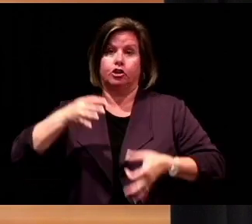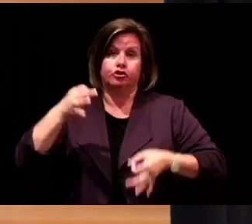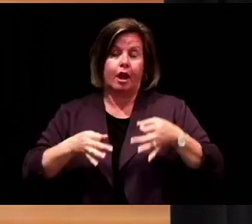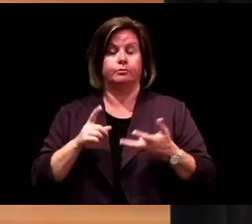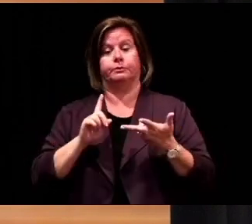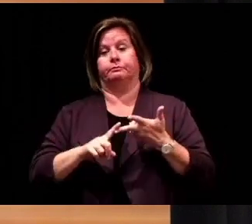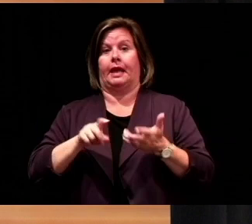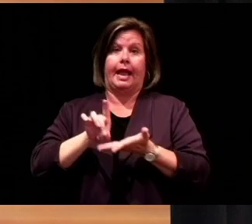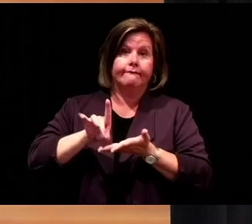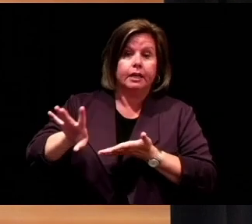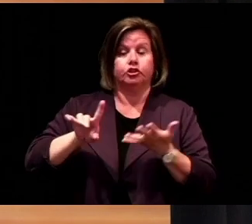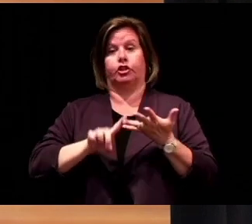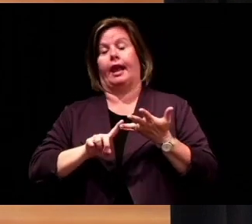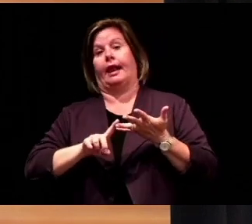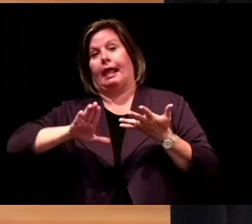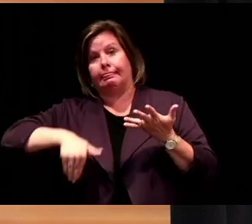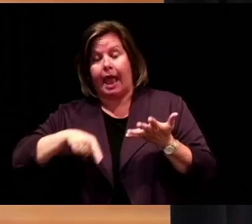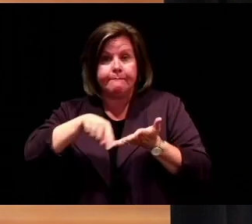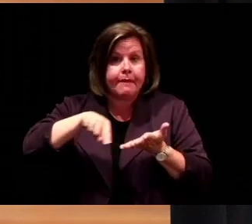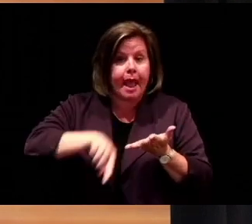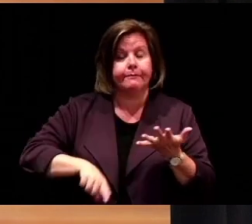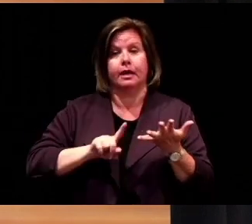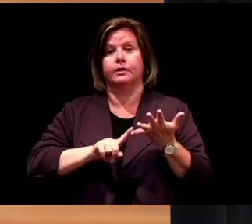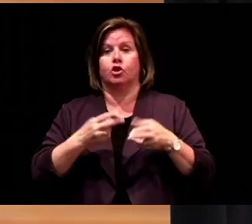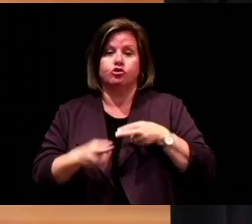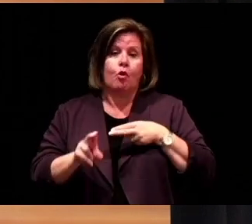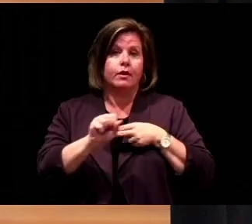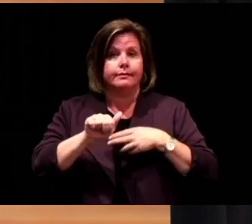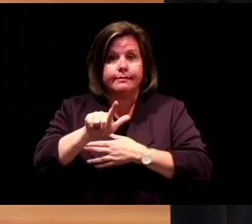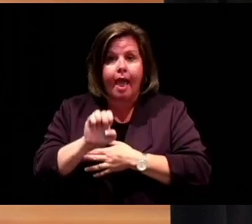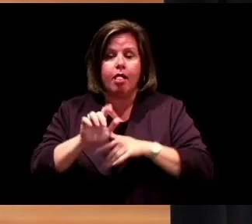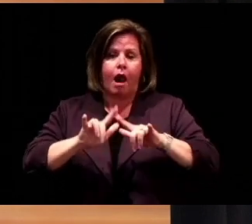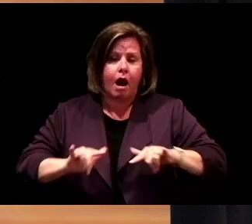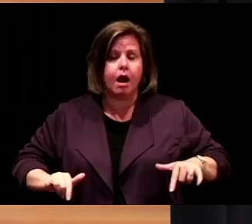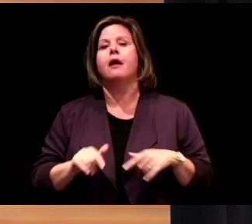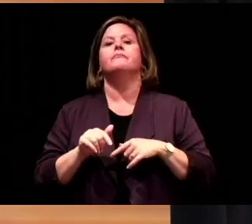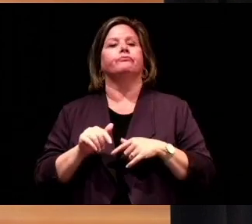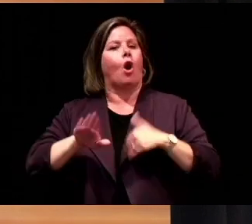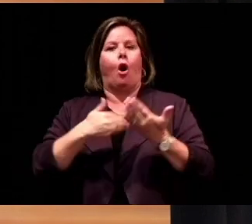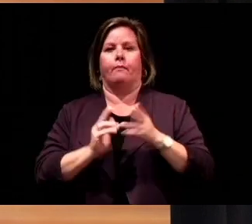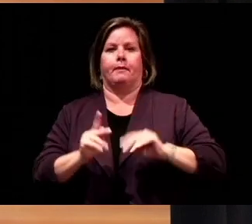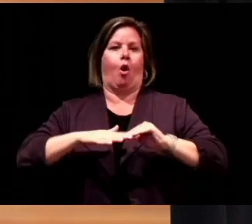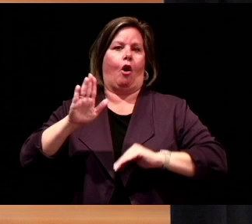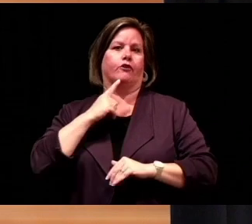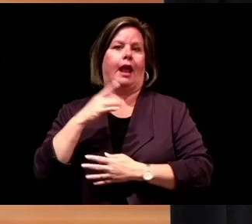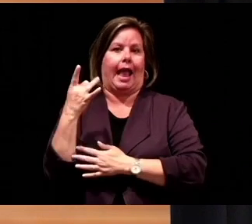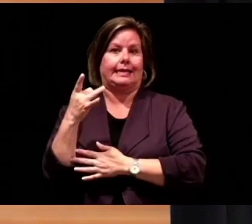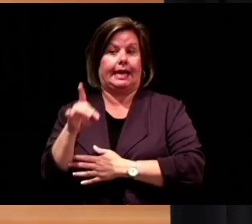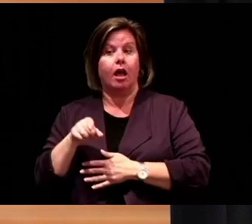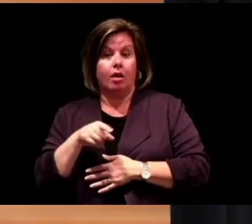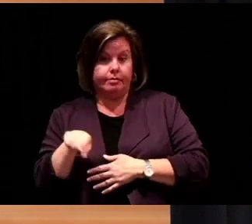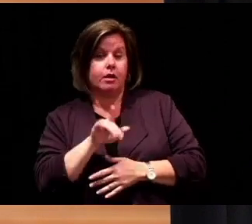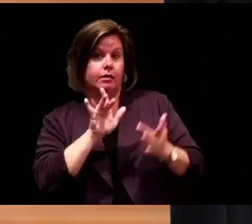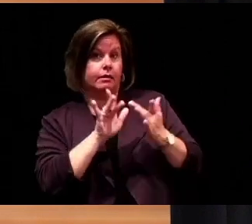proof under the more difficult step 1 approach that the policy caused the imbalance, right?